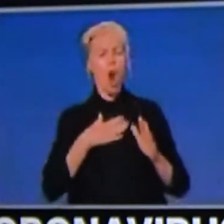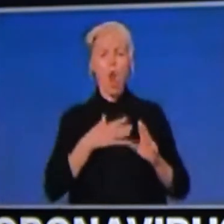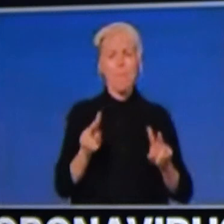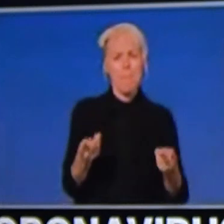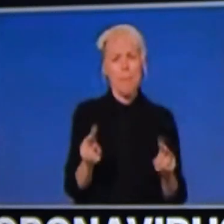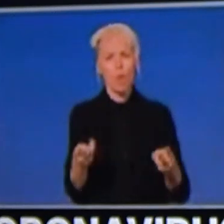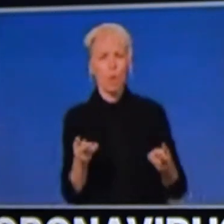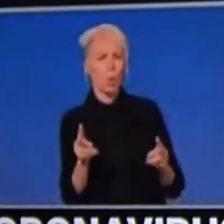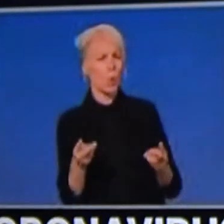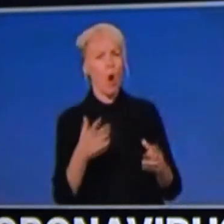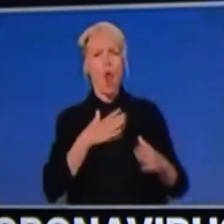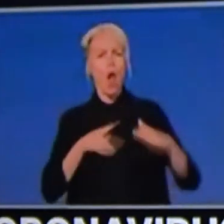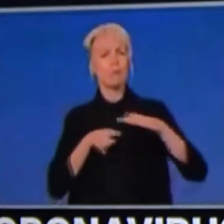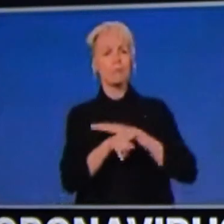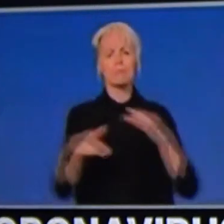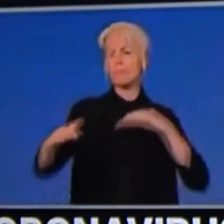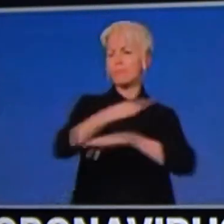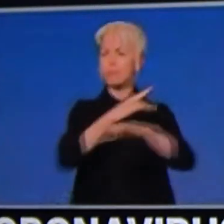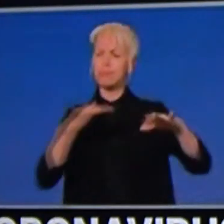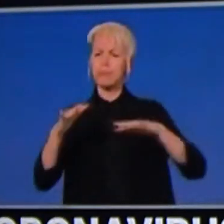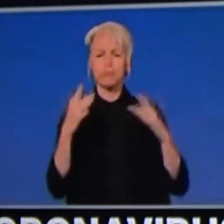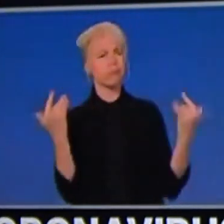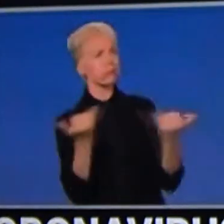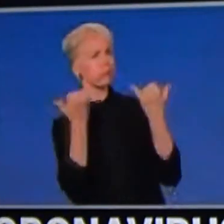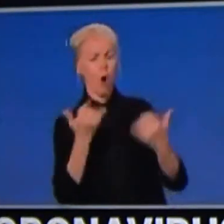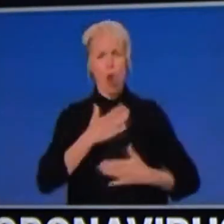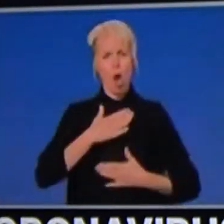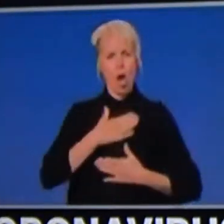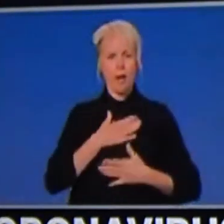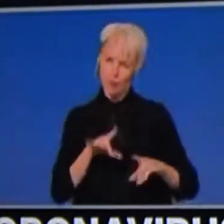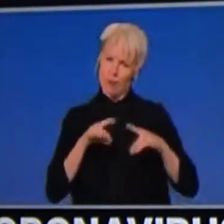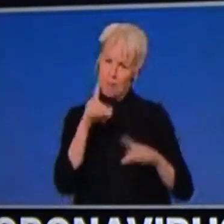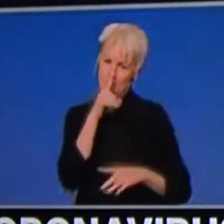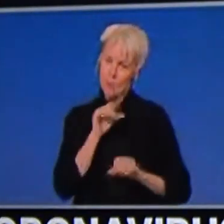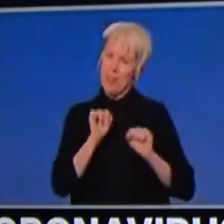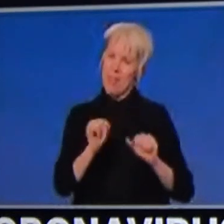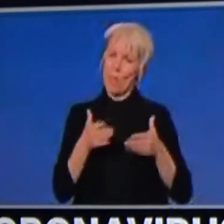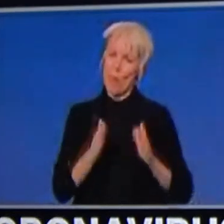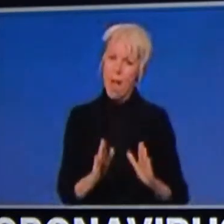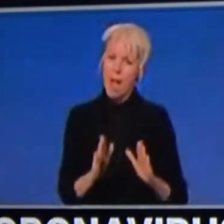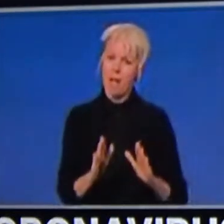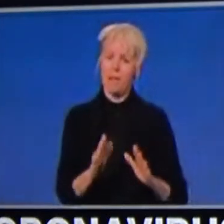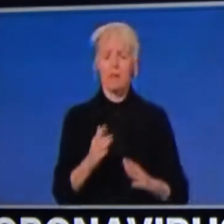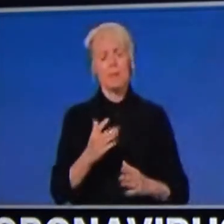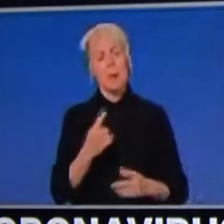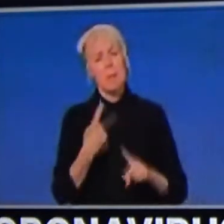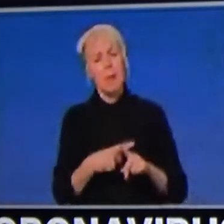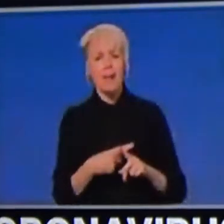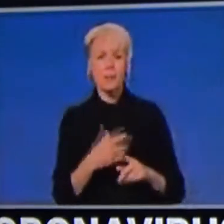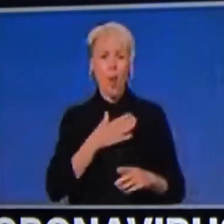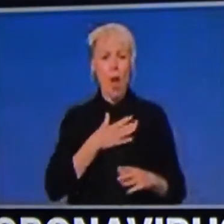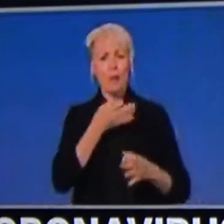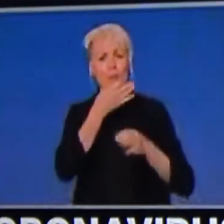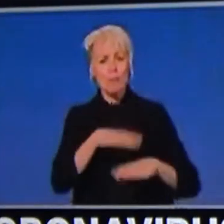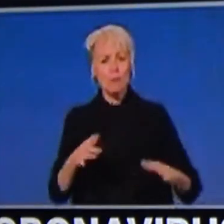barbecue. We like going out. We're very social beings, Australians, and we really miss it. And we miss our kids being able to get together and